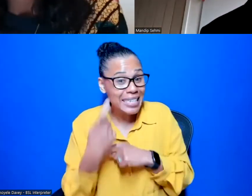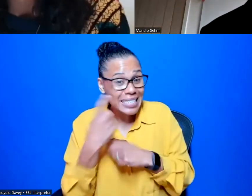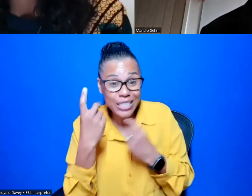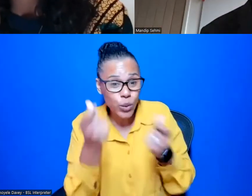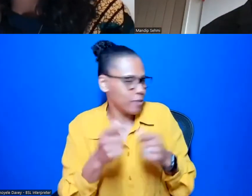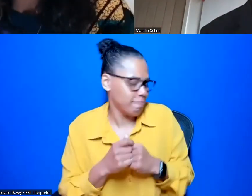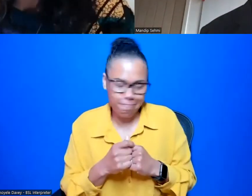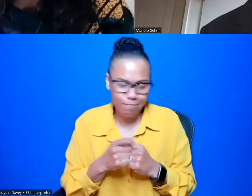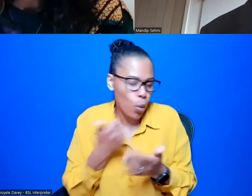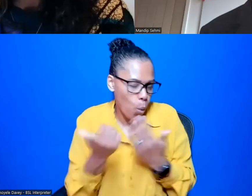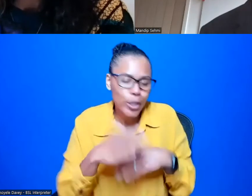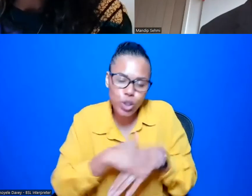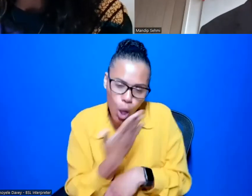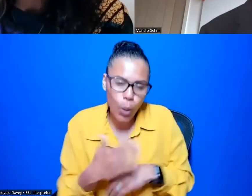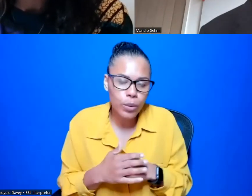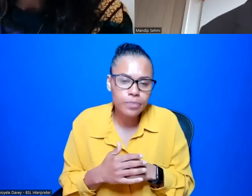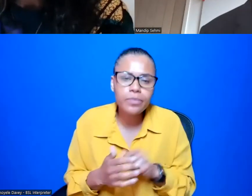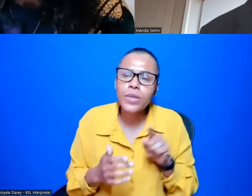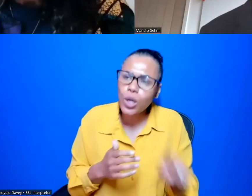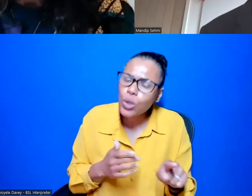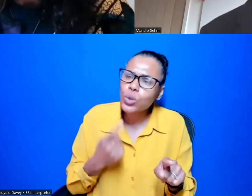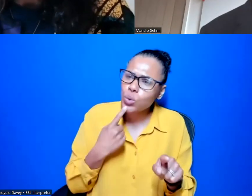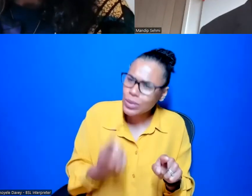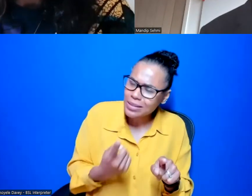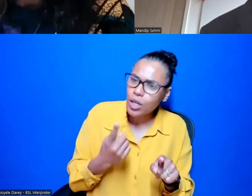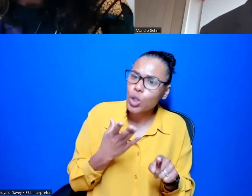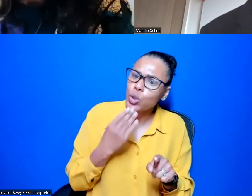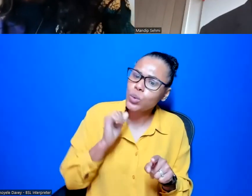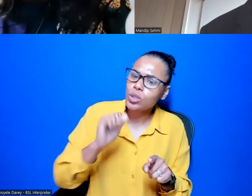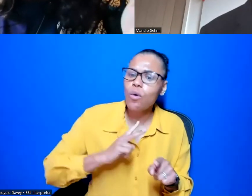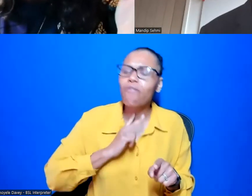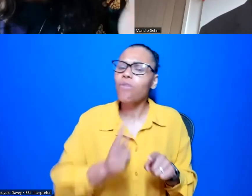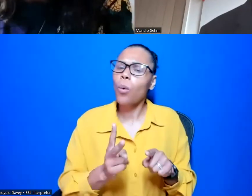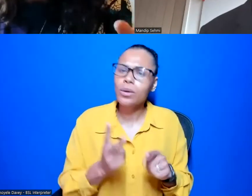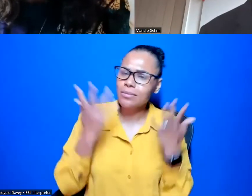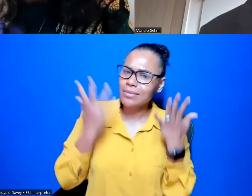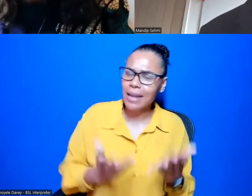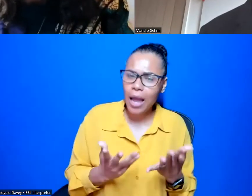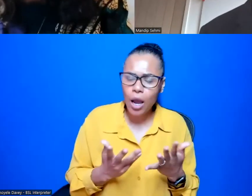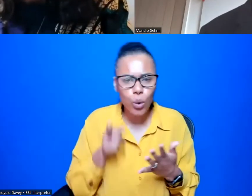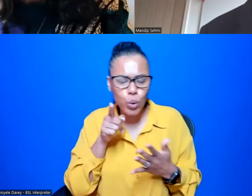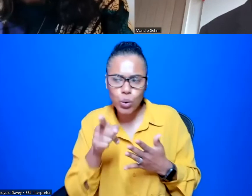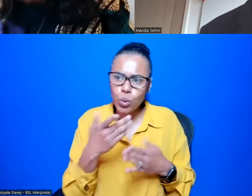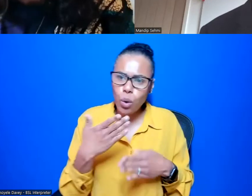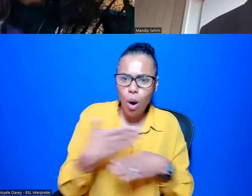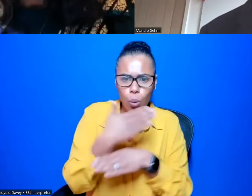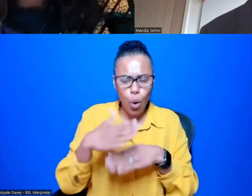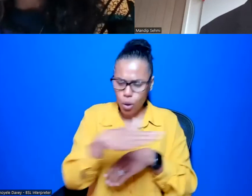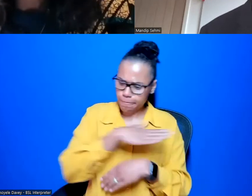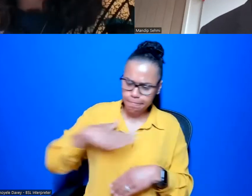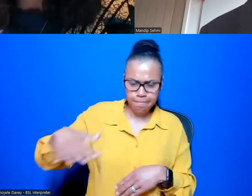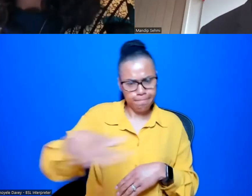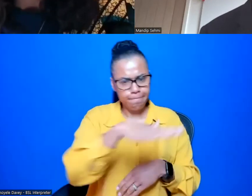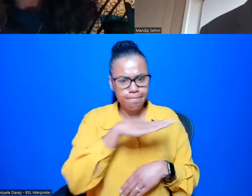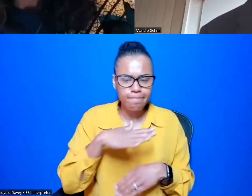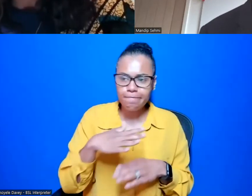was at the beginning of your career, but using your voice now that you are working within a space where you're kind of working